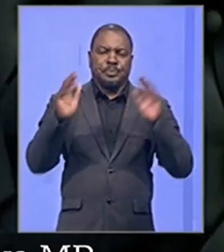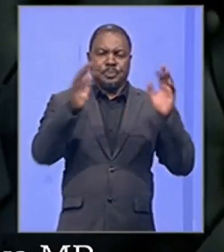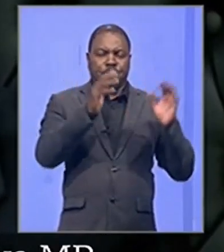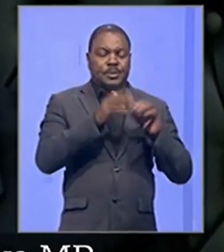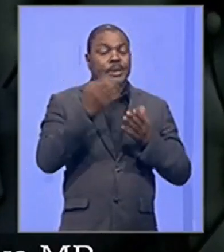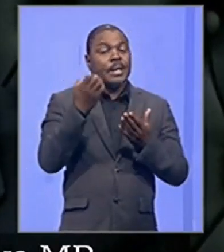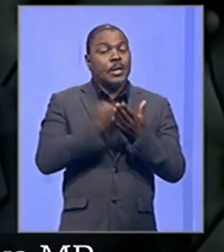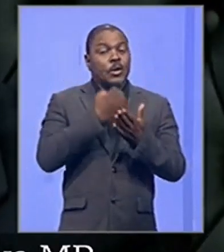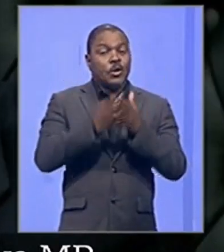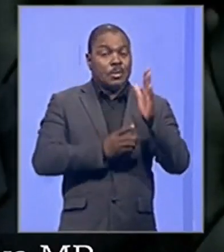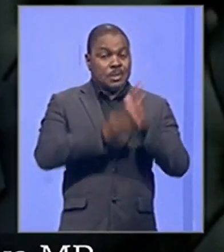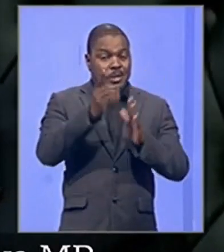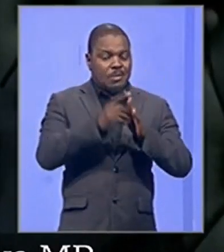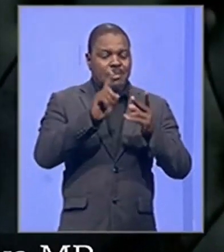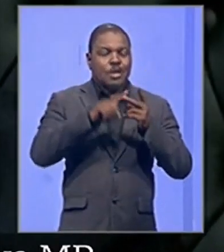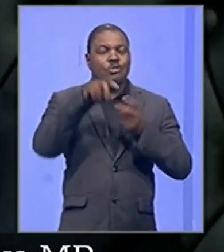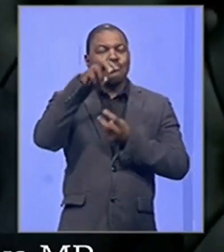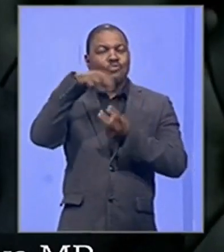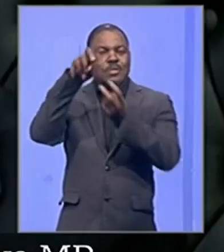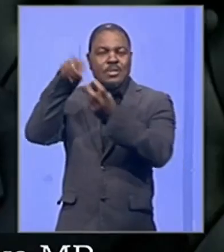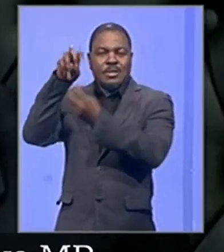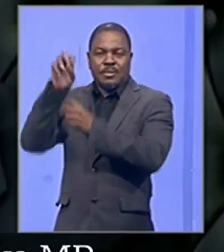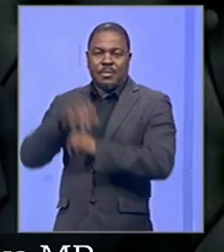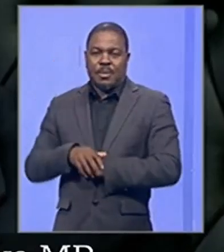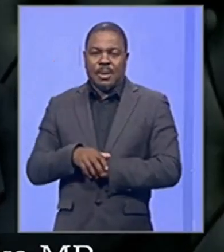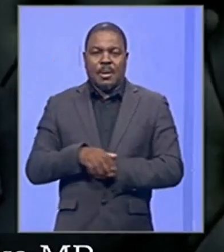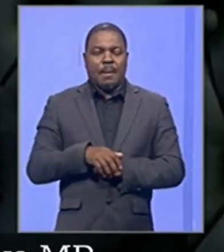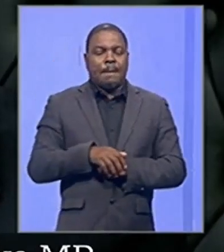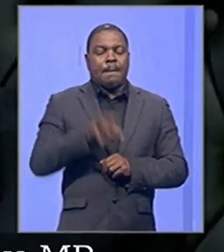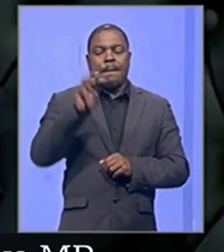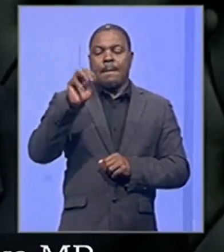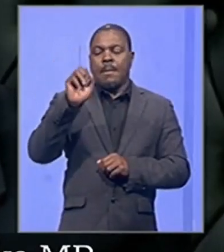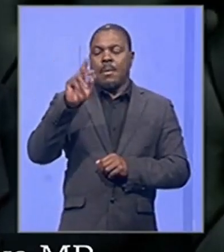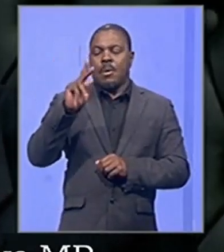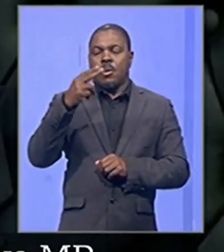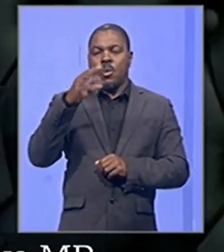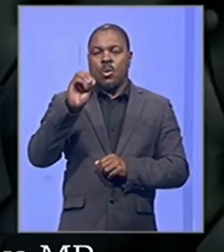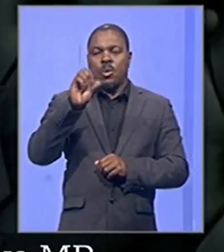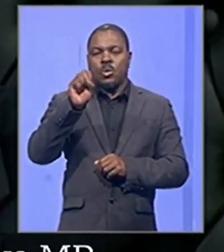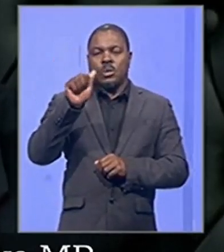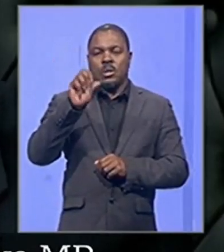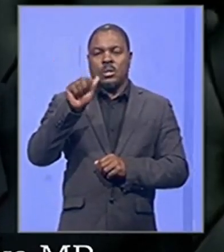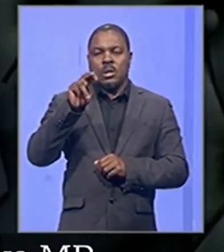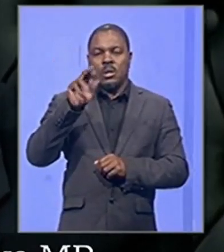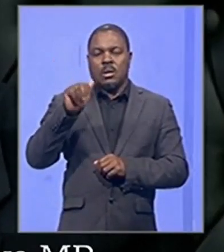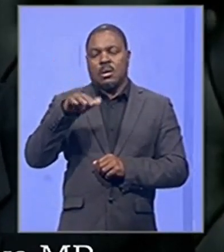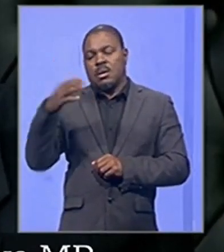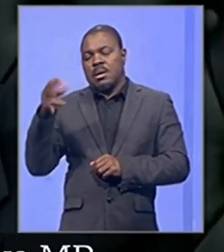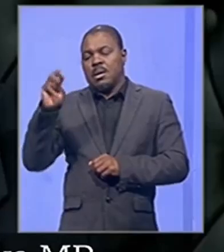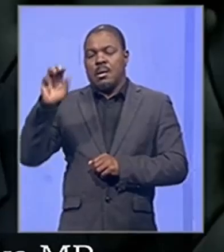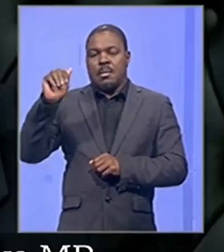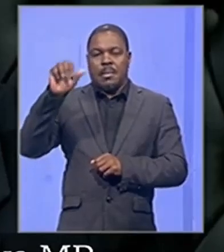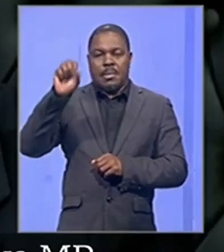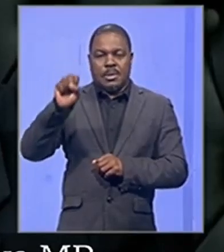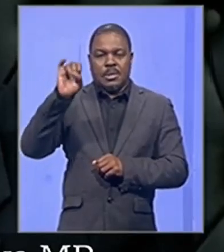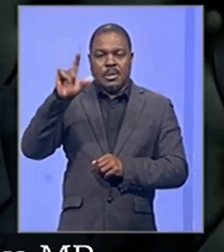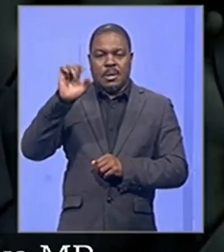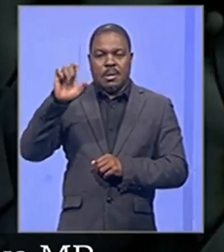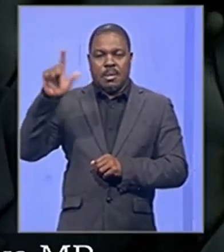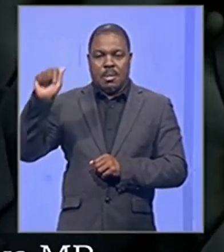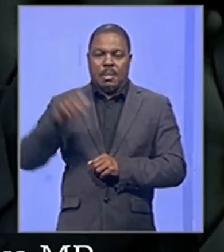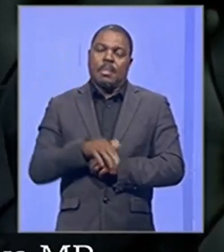Economic Development and Tourism, Ms. Makosa Zana Christine Masile.